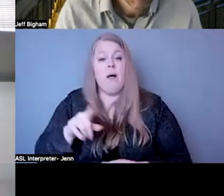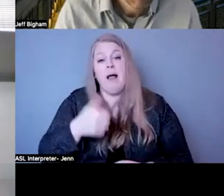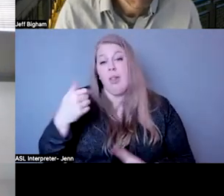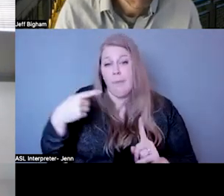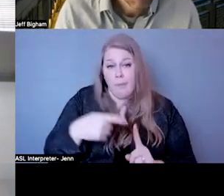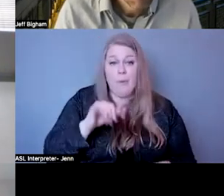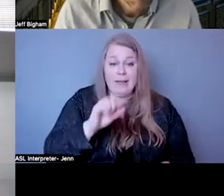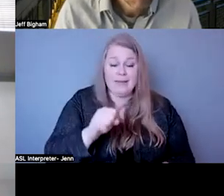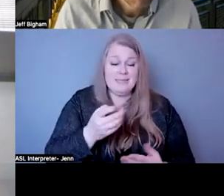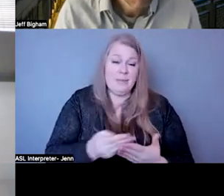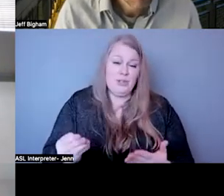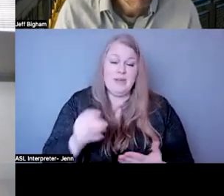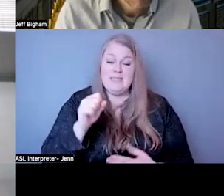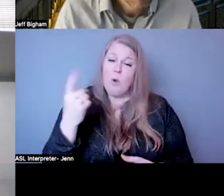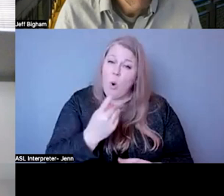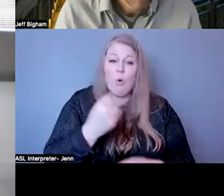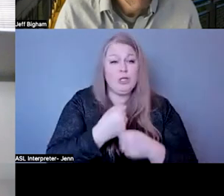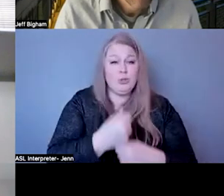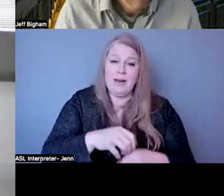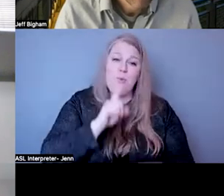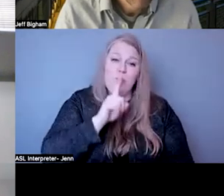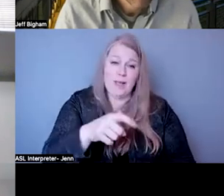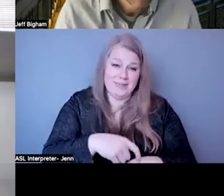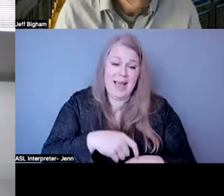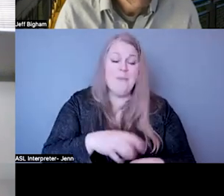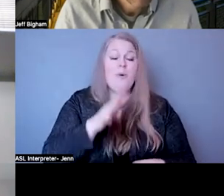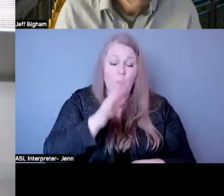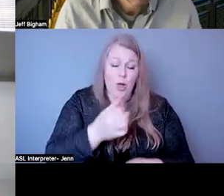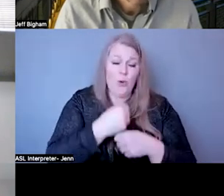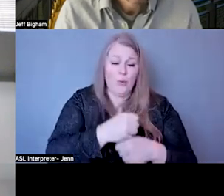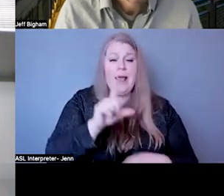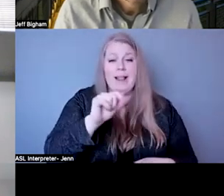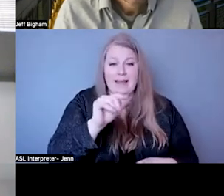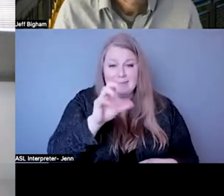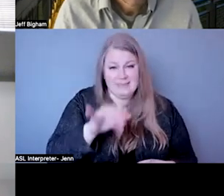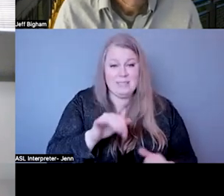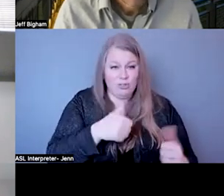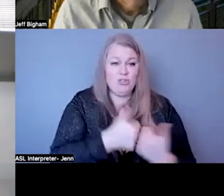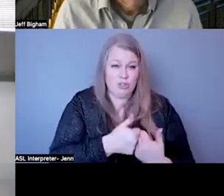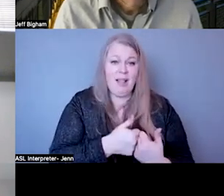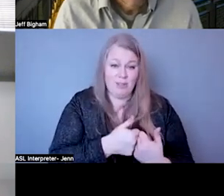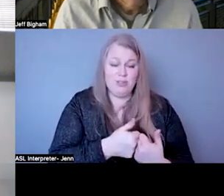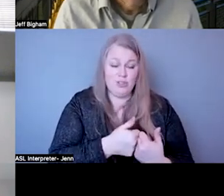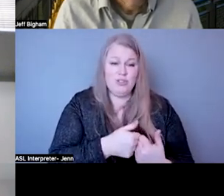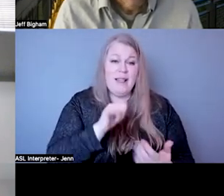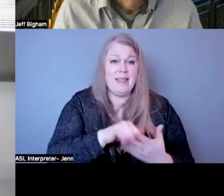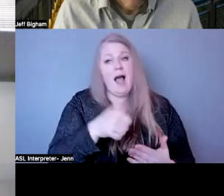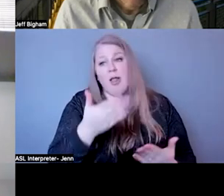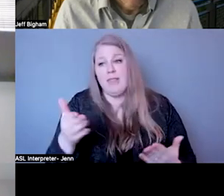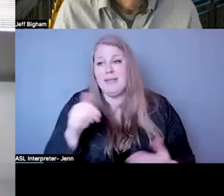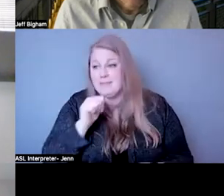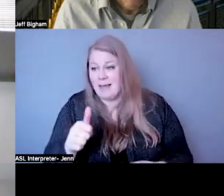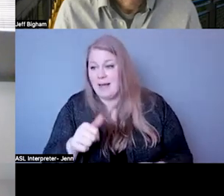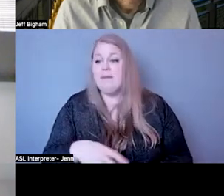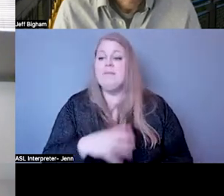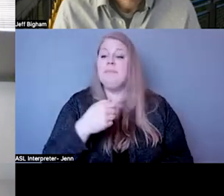is that material that's being created in real time does create a latency challenge that other things don't. Last point,